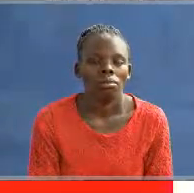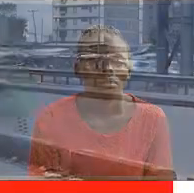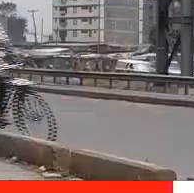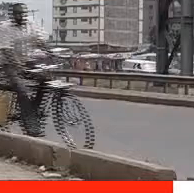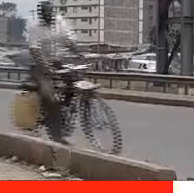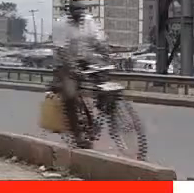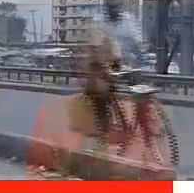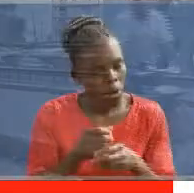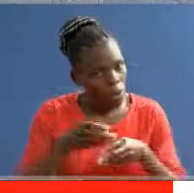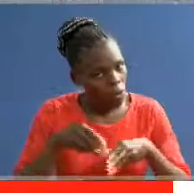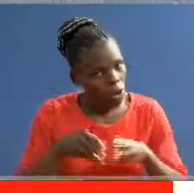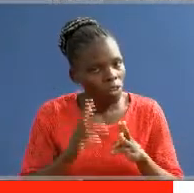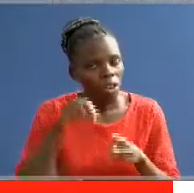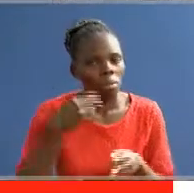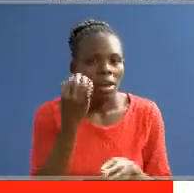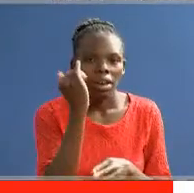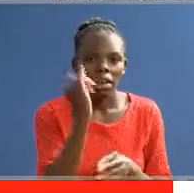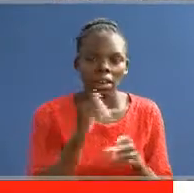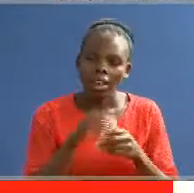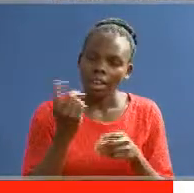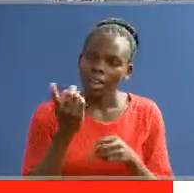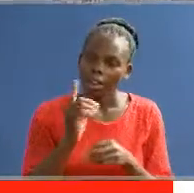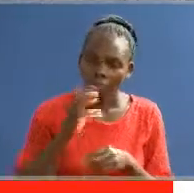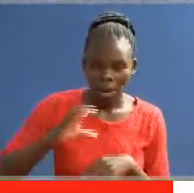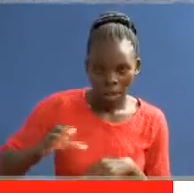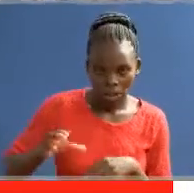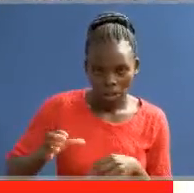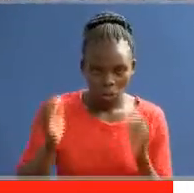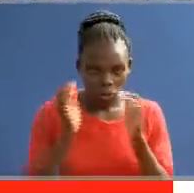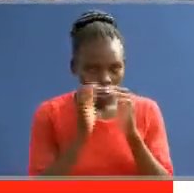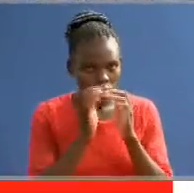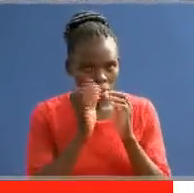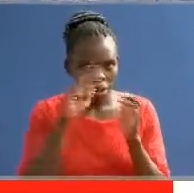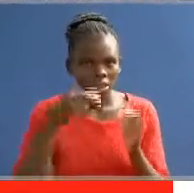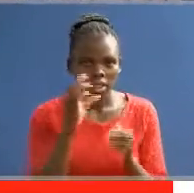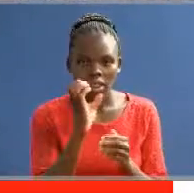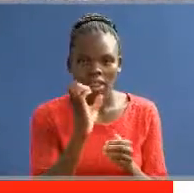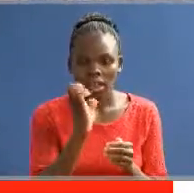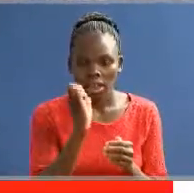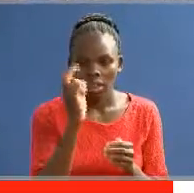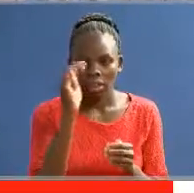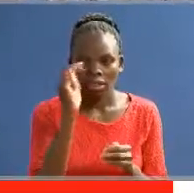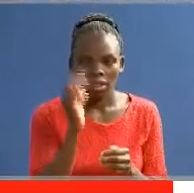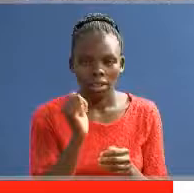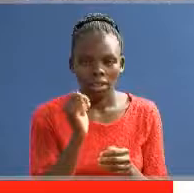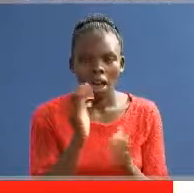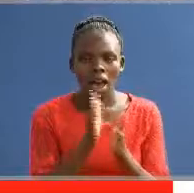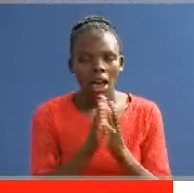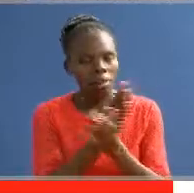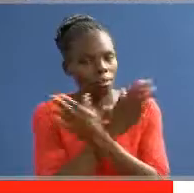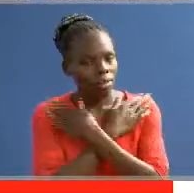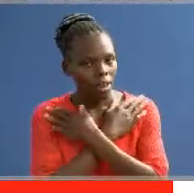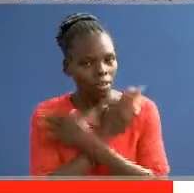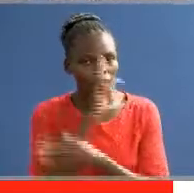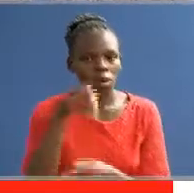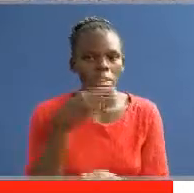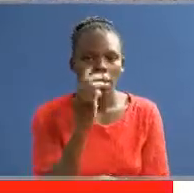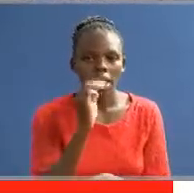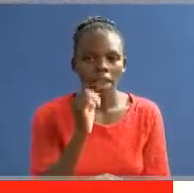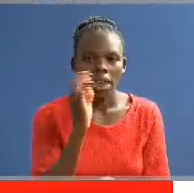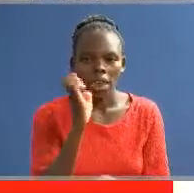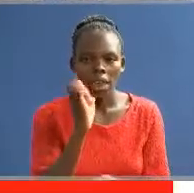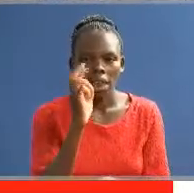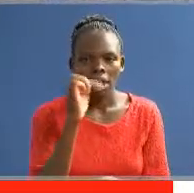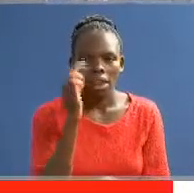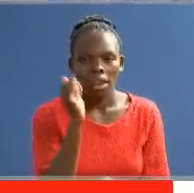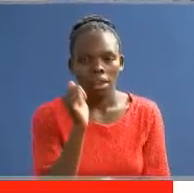We make our way to Kariobangi in Nairobi County to meet Millicent Kagonga and her friend Philomena Ochola. Although hard to